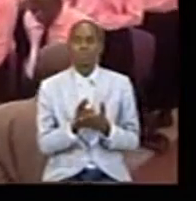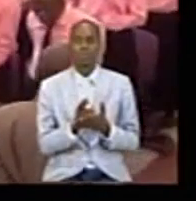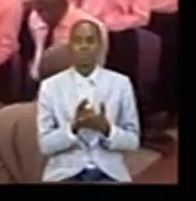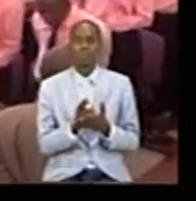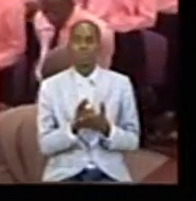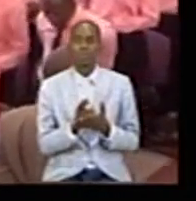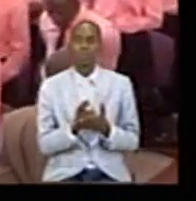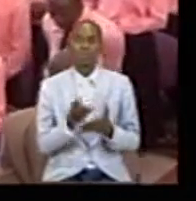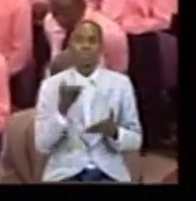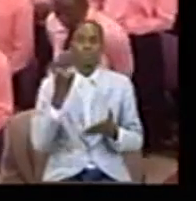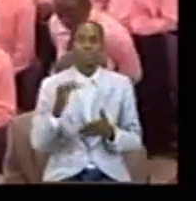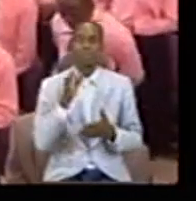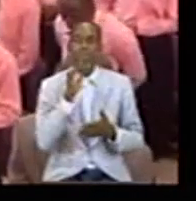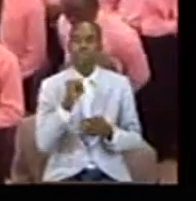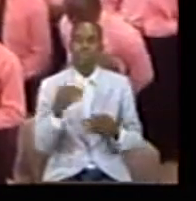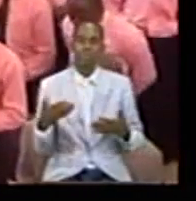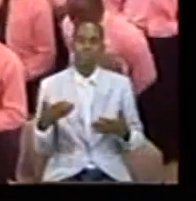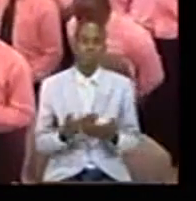There's a new courage,